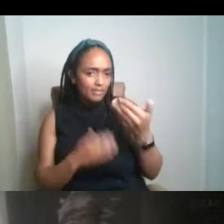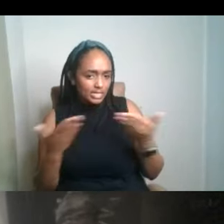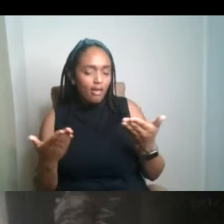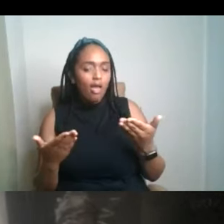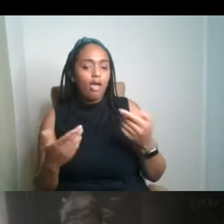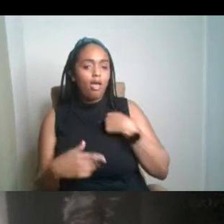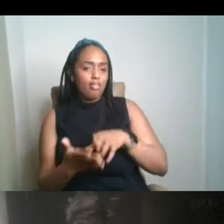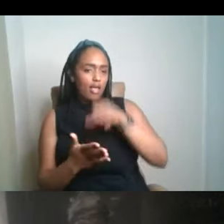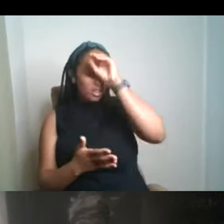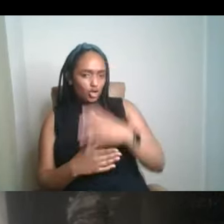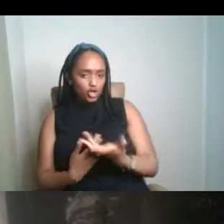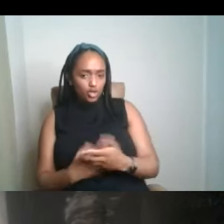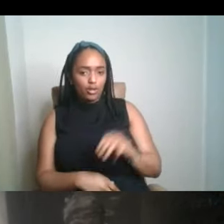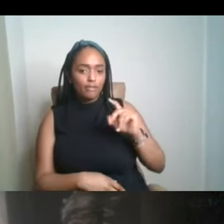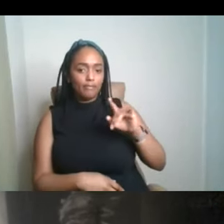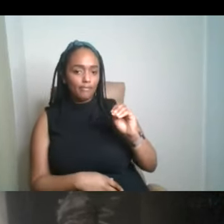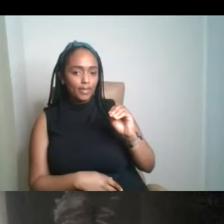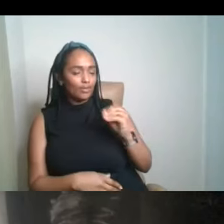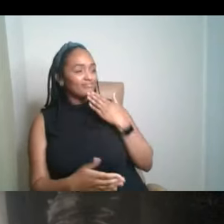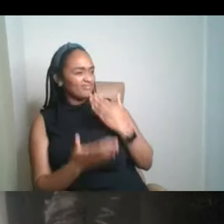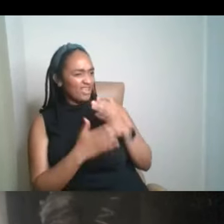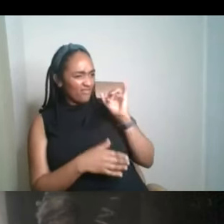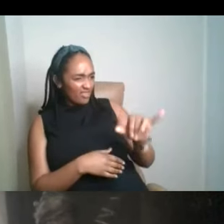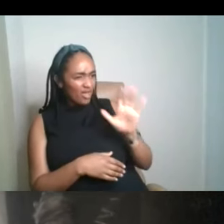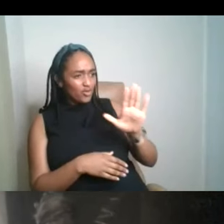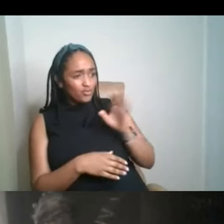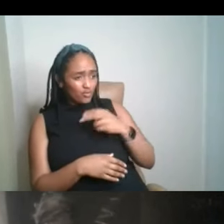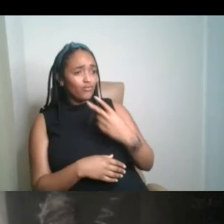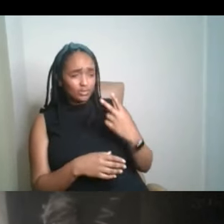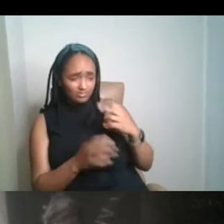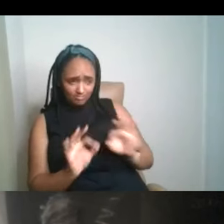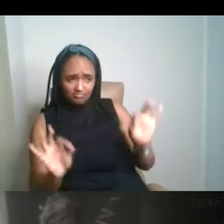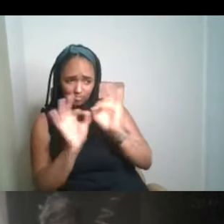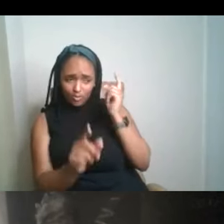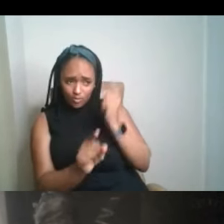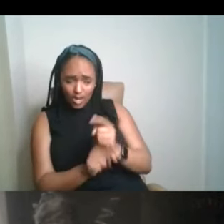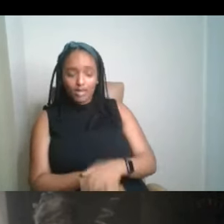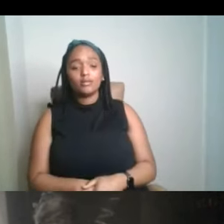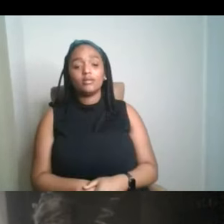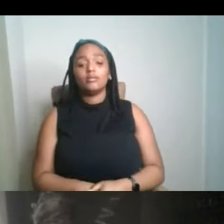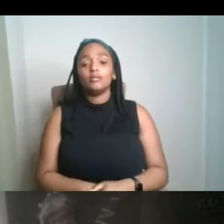Thank you for that. Your voice is valid. Thank you. Summer, what about you?